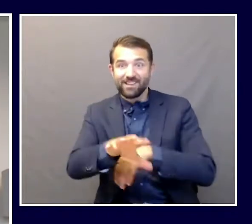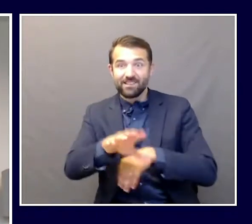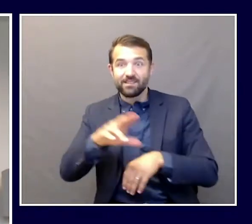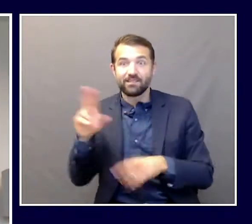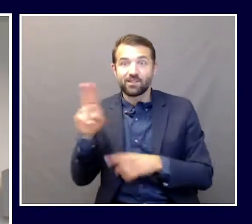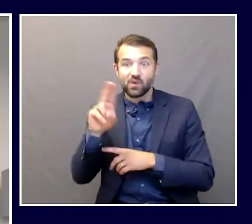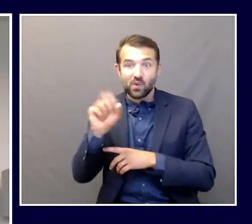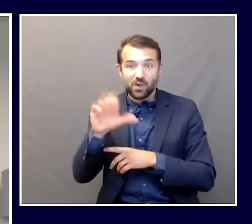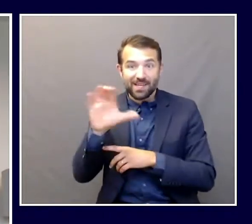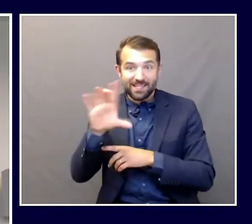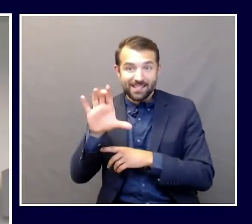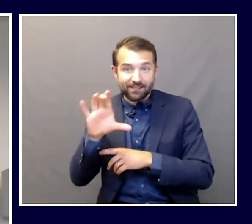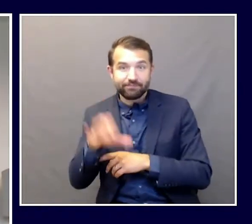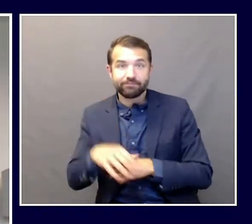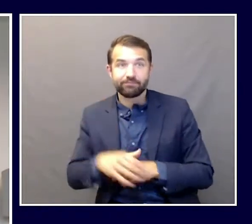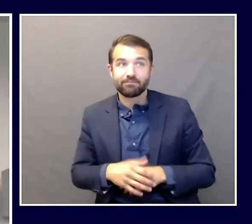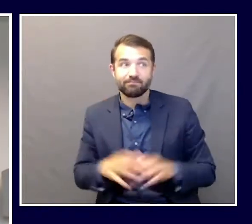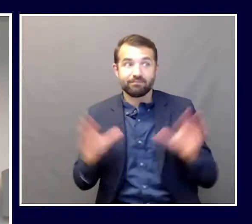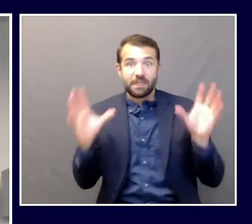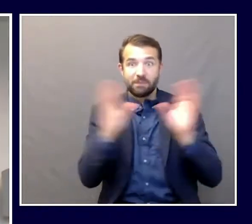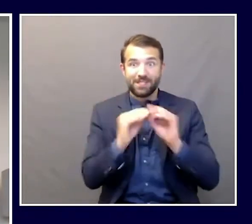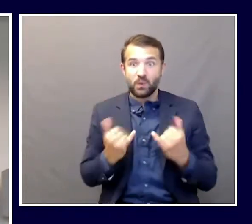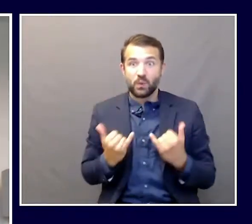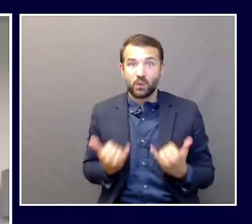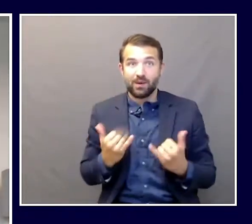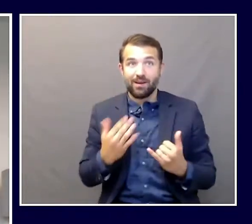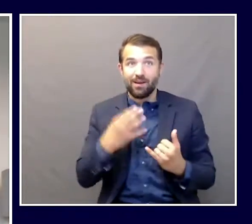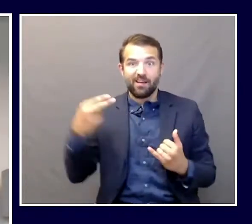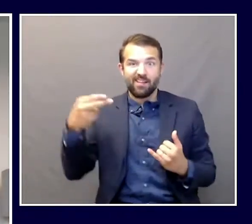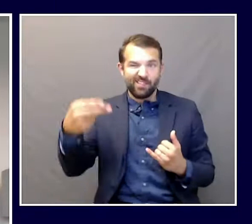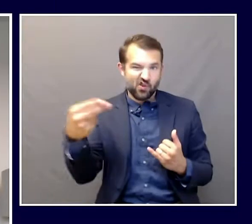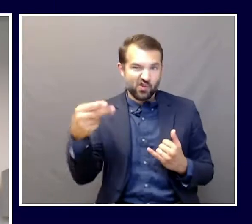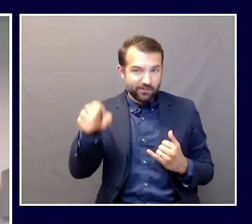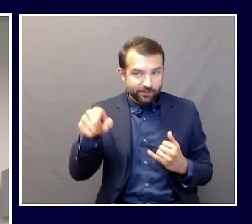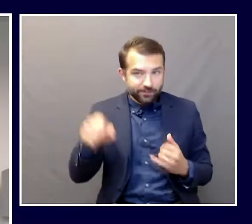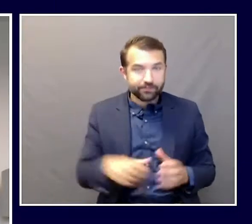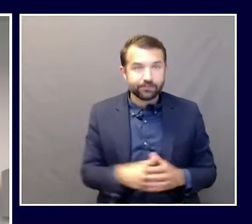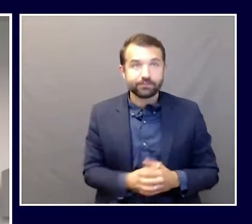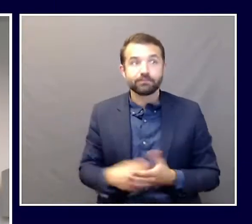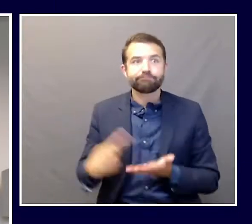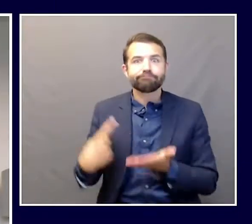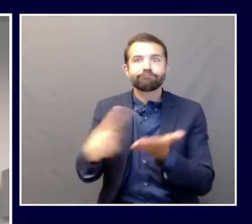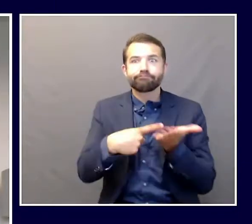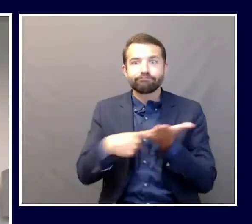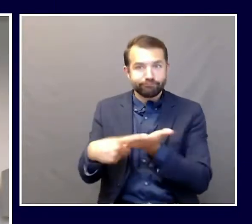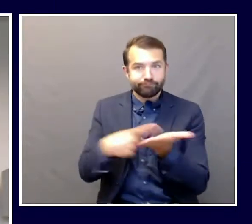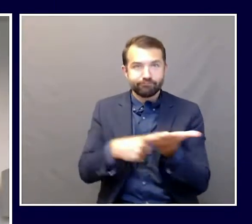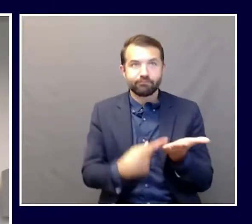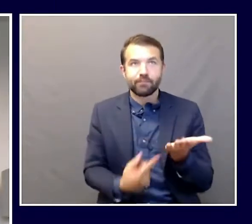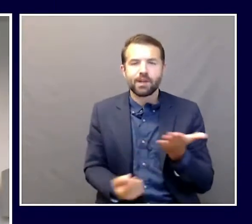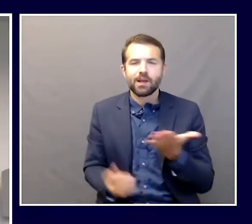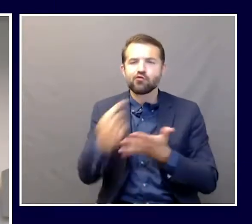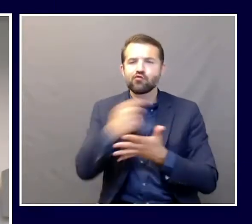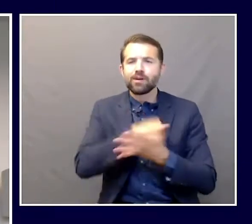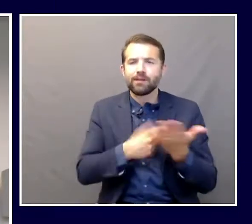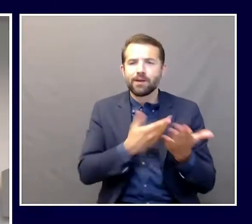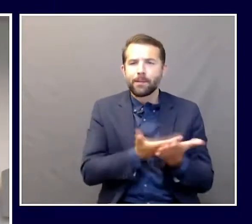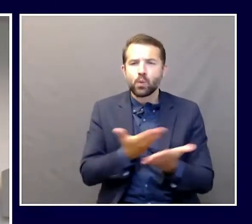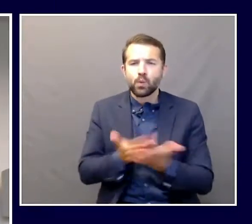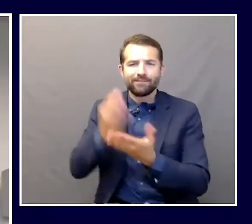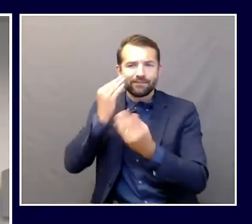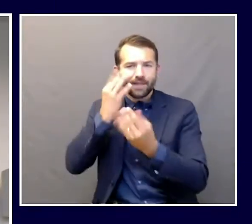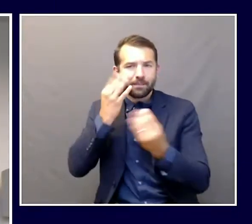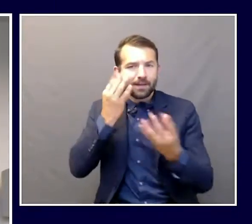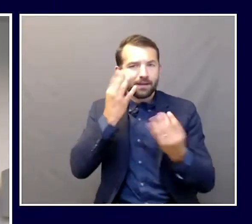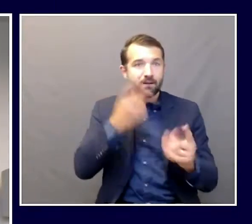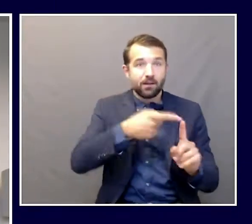their agenda is to review some of the latest data. I think advisory committees like that work with the CDC and the FDA will be